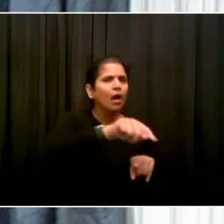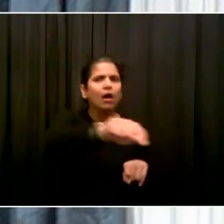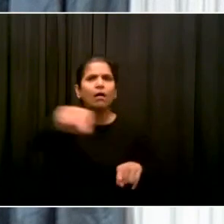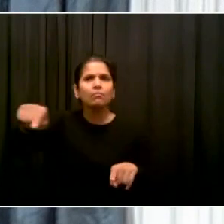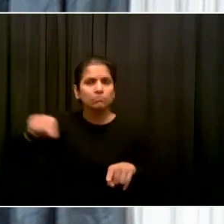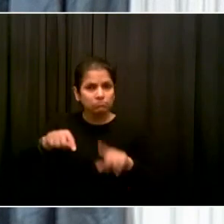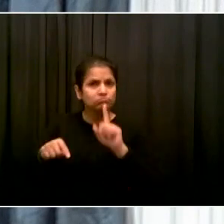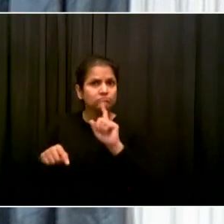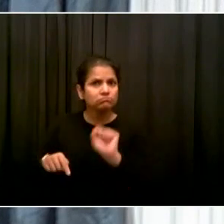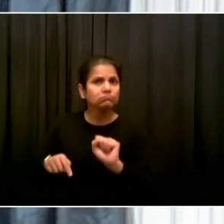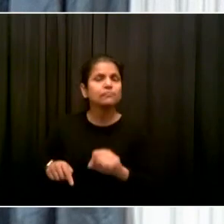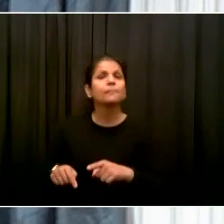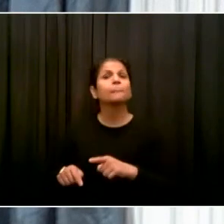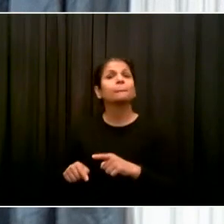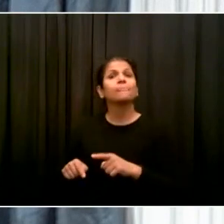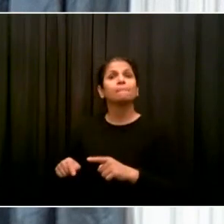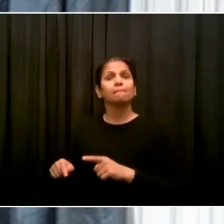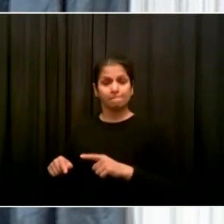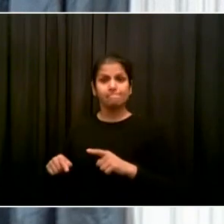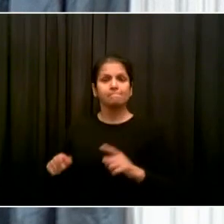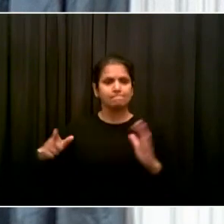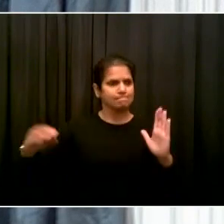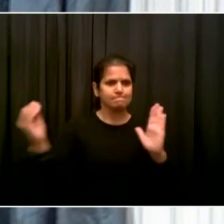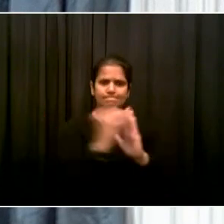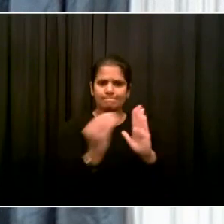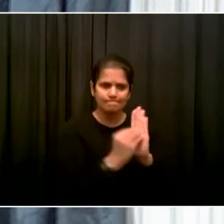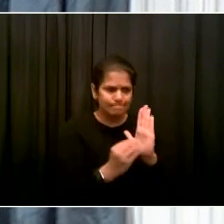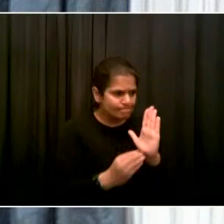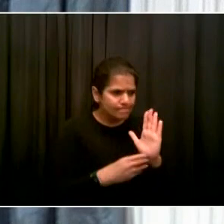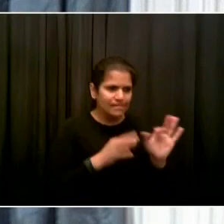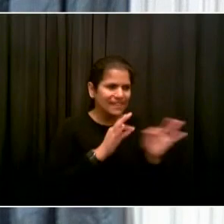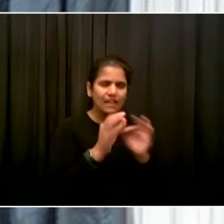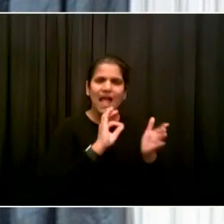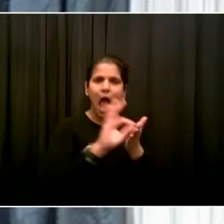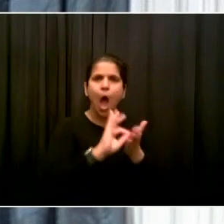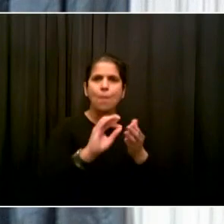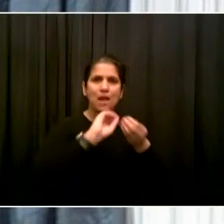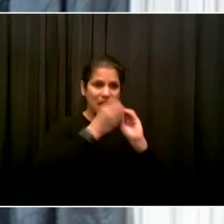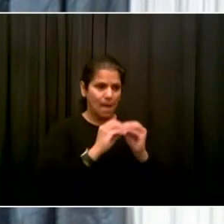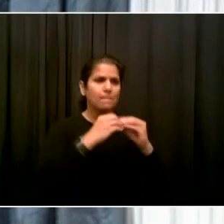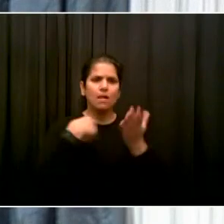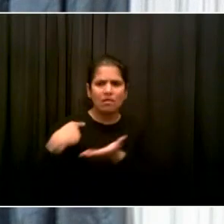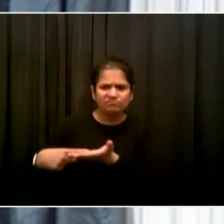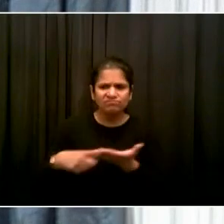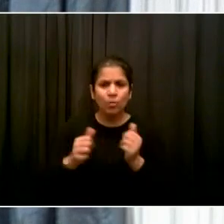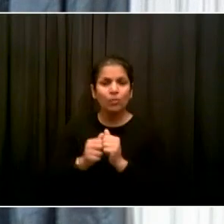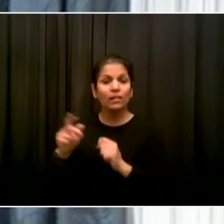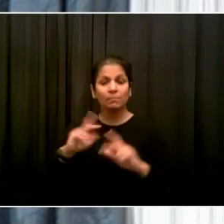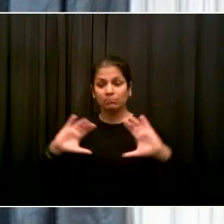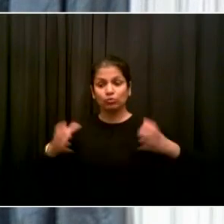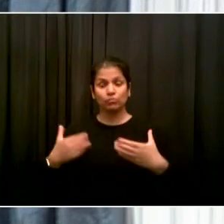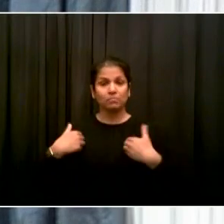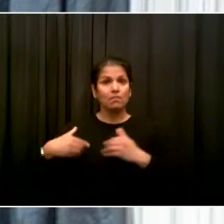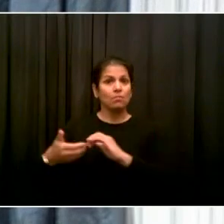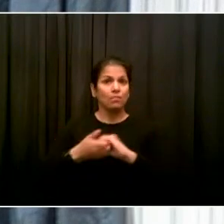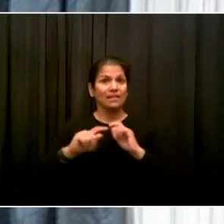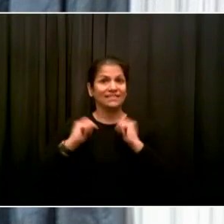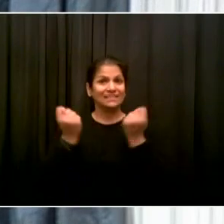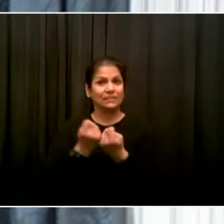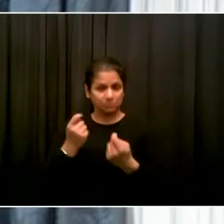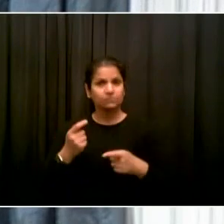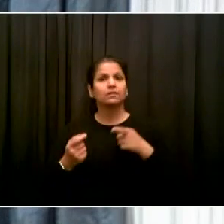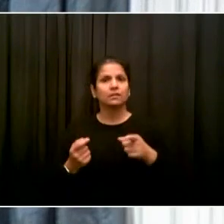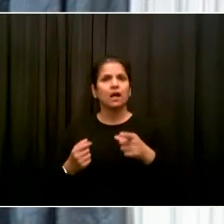long-lasting impacts of COVID-19. I have individuals who are months out from their acute infection of COVID-19 and are still stricken with shortness of